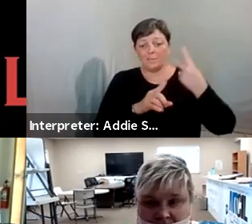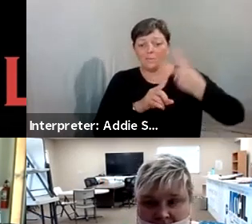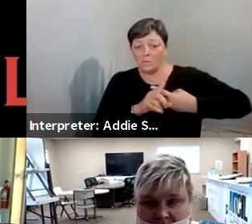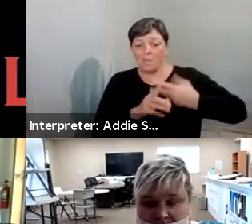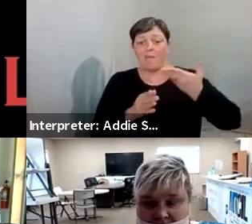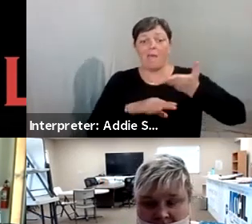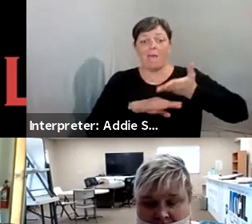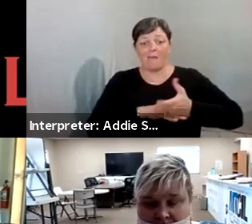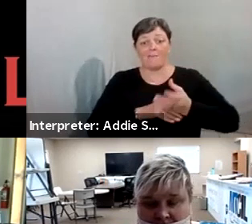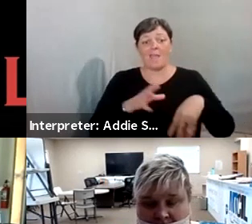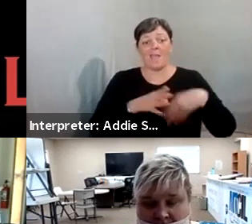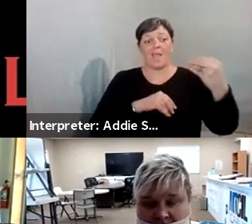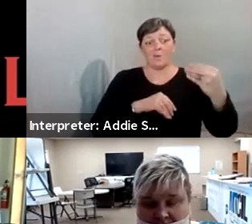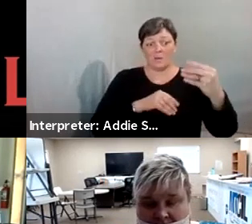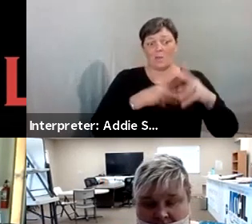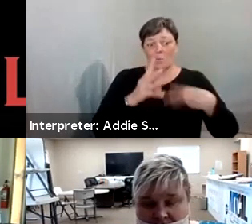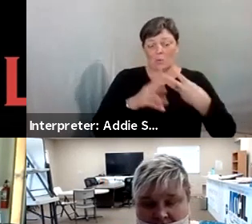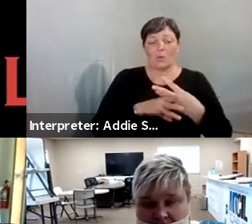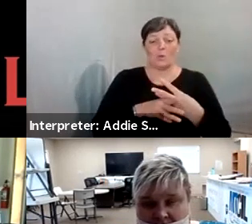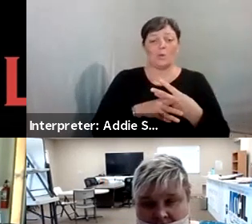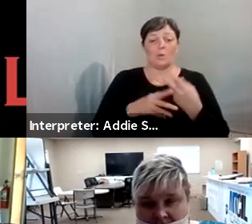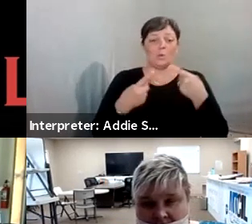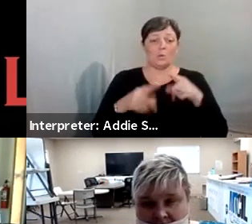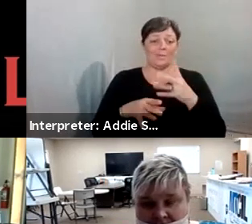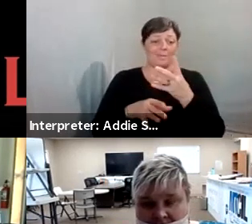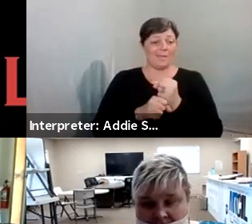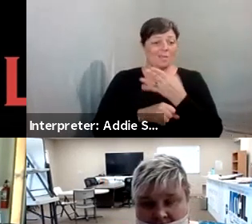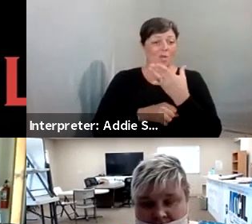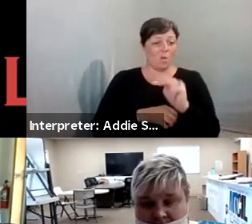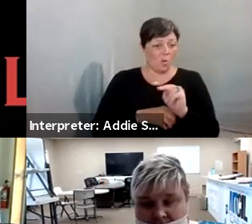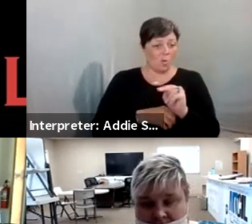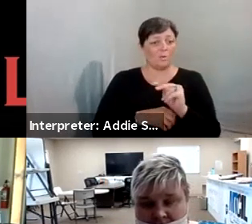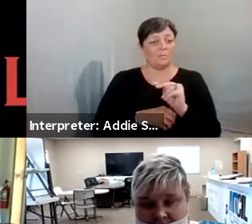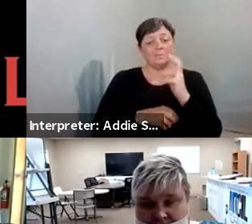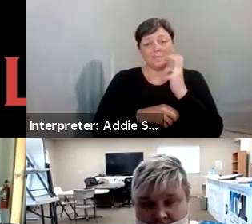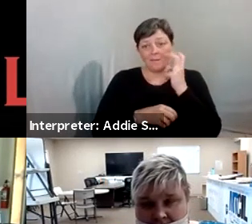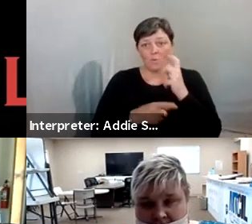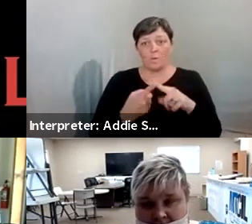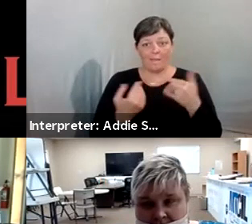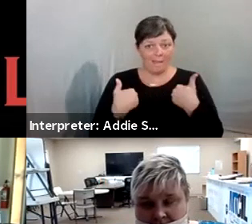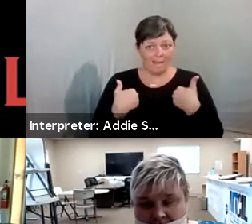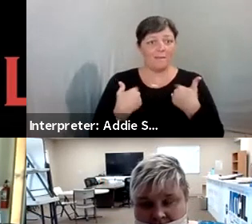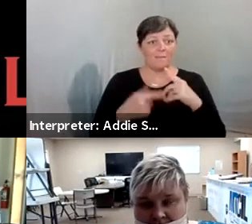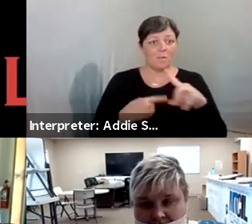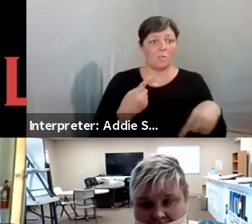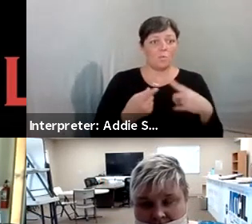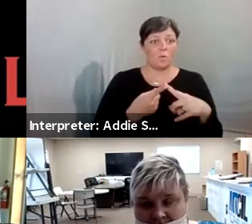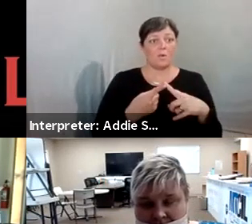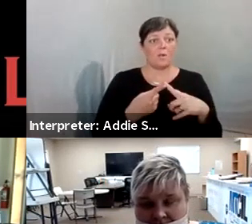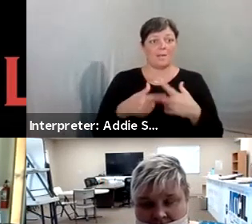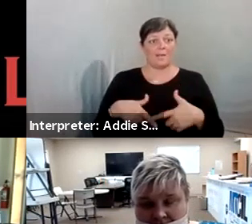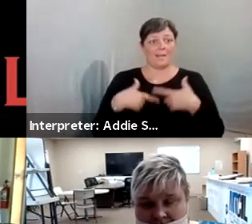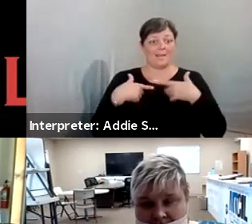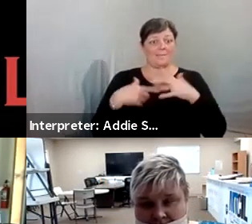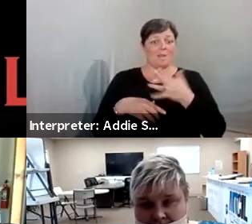they transition back into the community, while they're getting their own cell phone to have when they're living in their